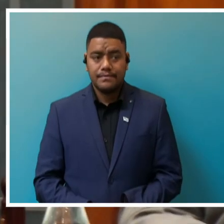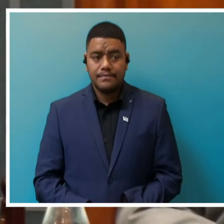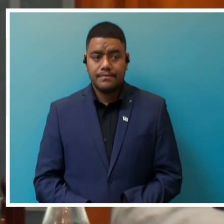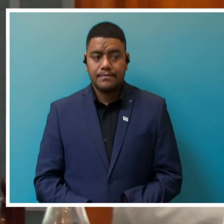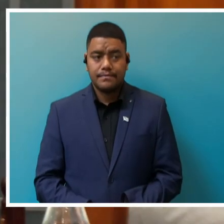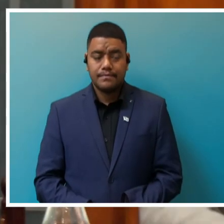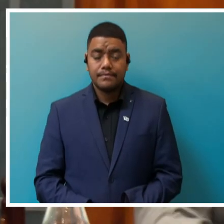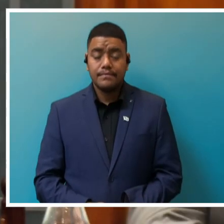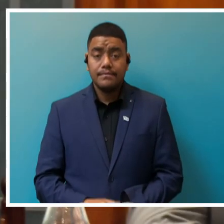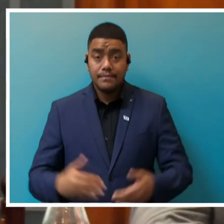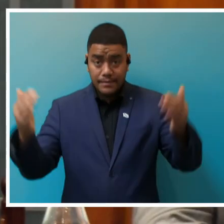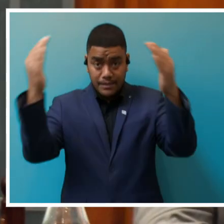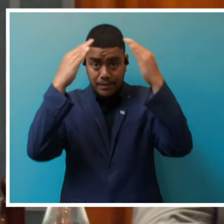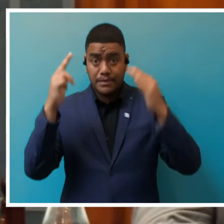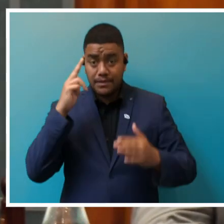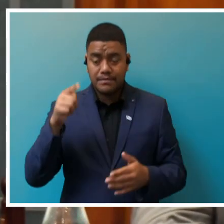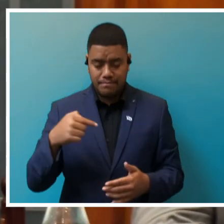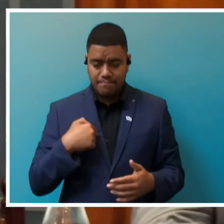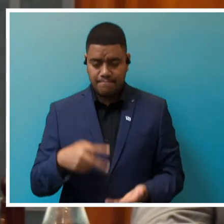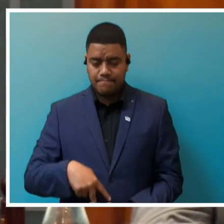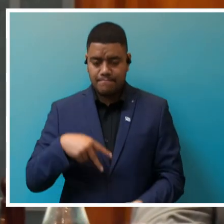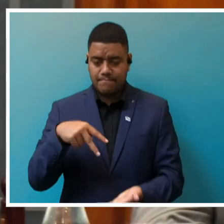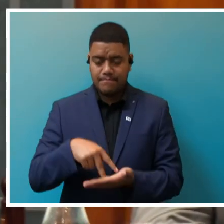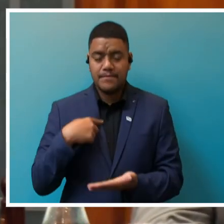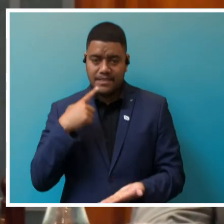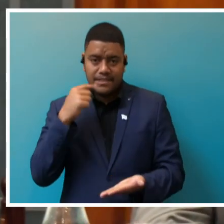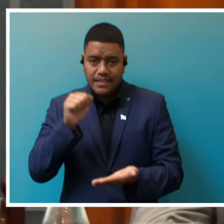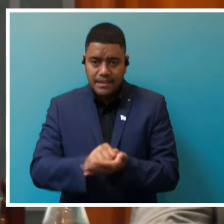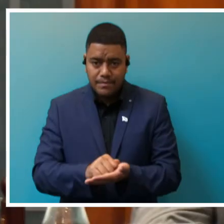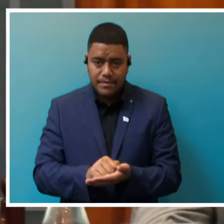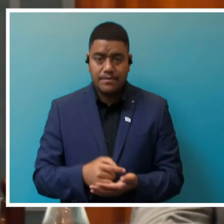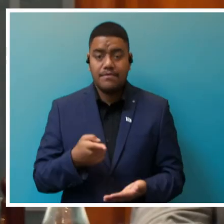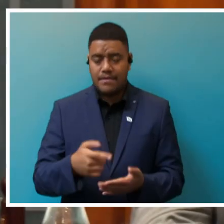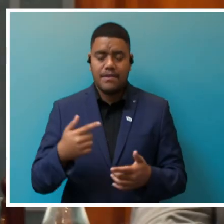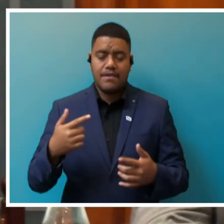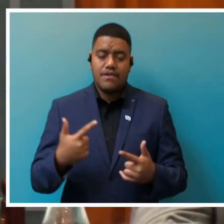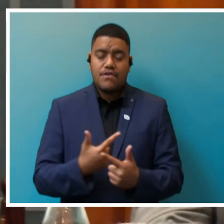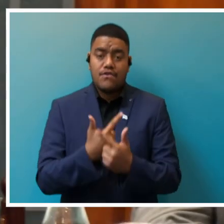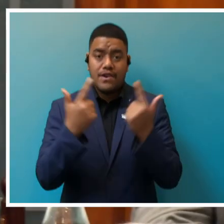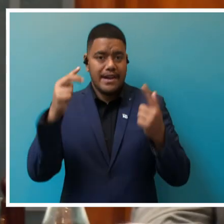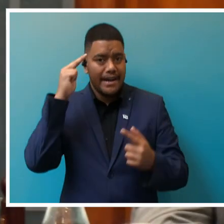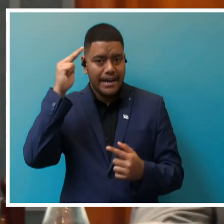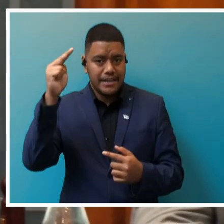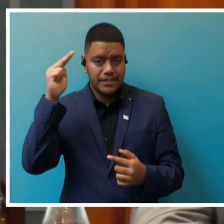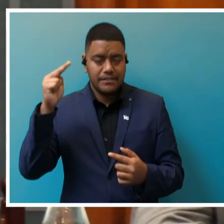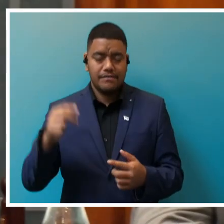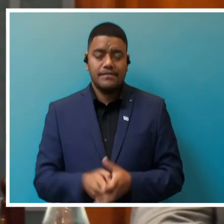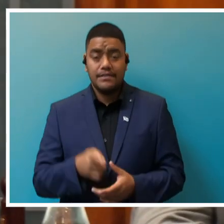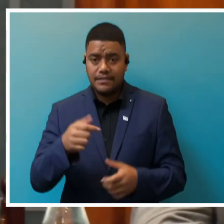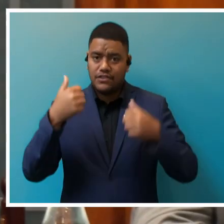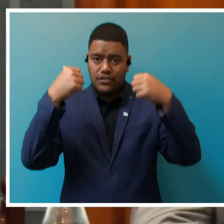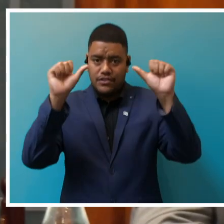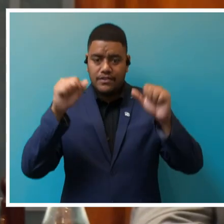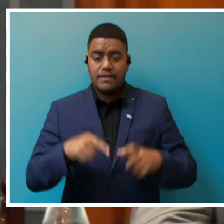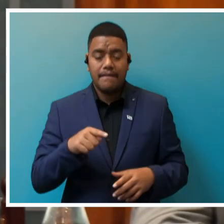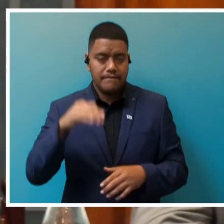Honourable Speaker, sir, it is indeed a privilege to deliver a statement on a matter of great national significance, the state and the